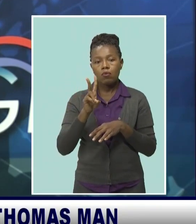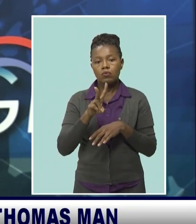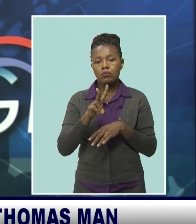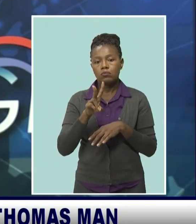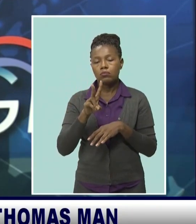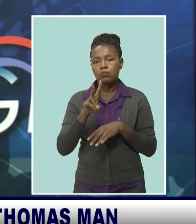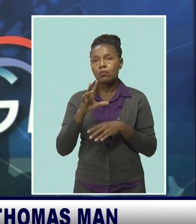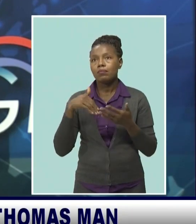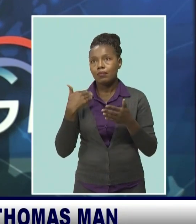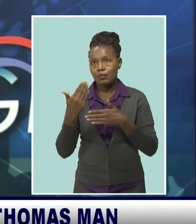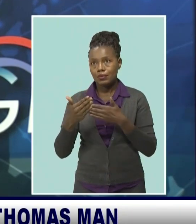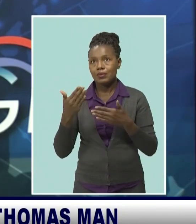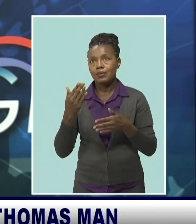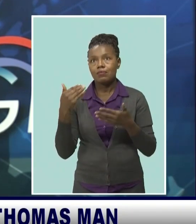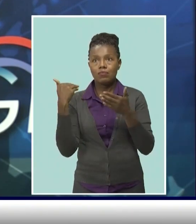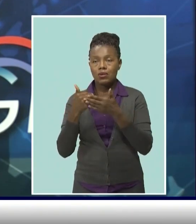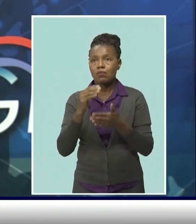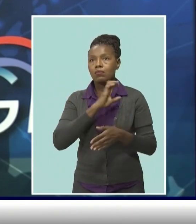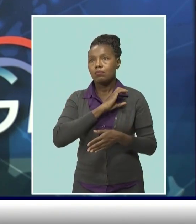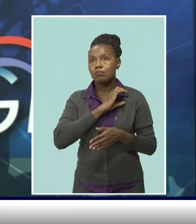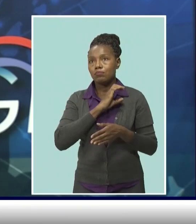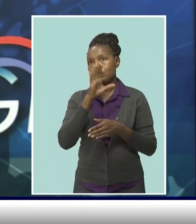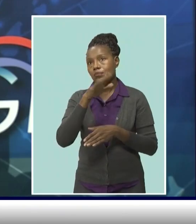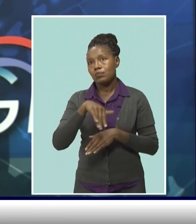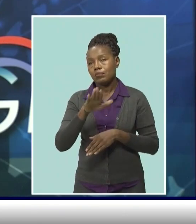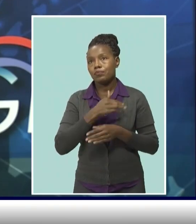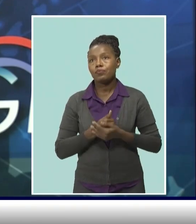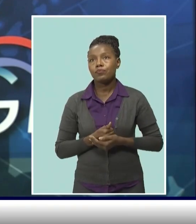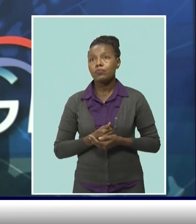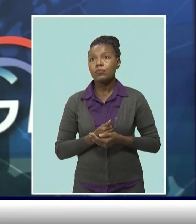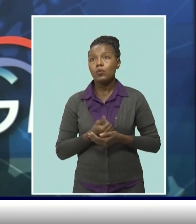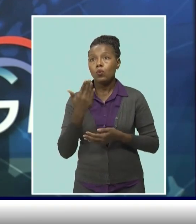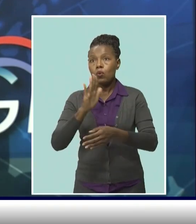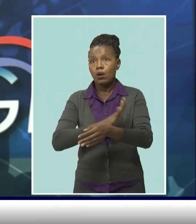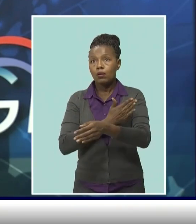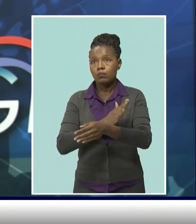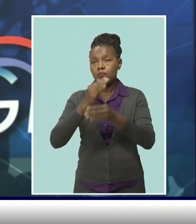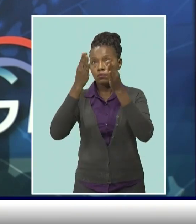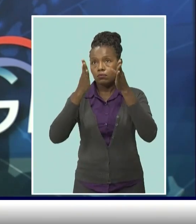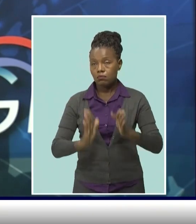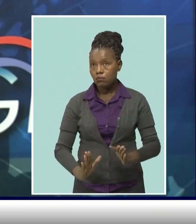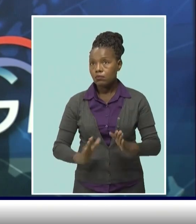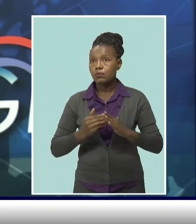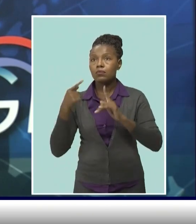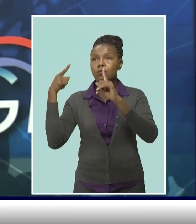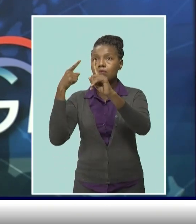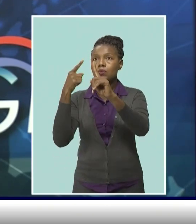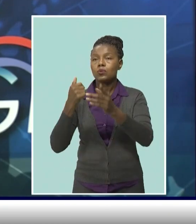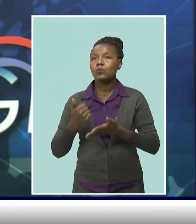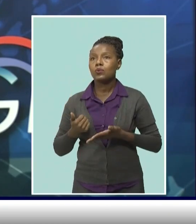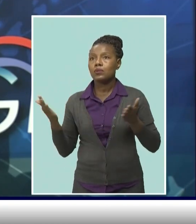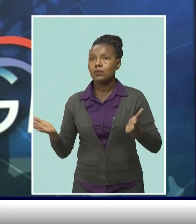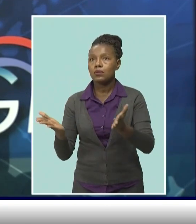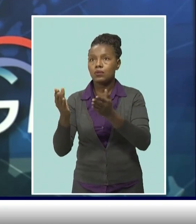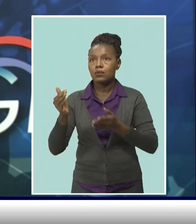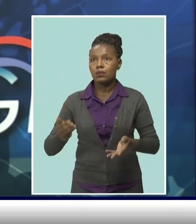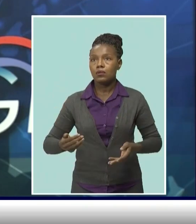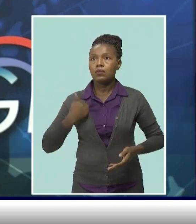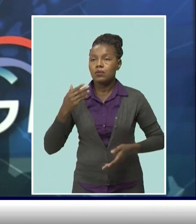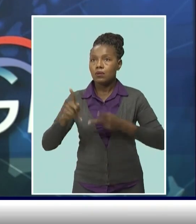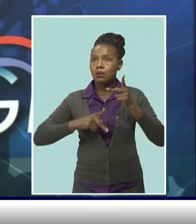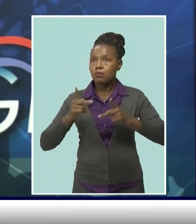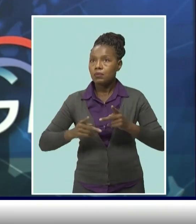police station. One of Barbados's renowned musicians is continuing his efforts to ensure young people have a chance to learn to play